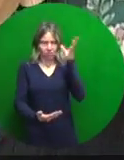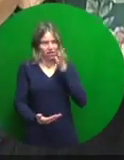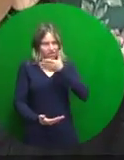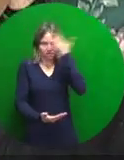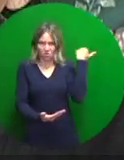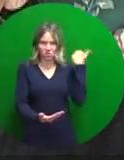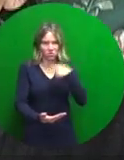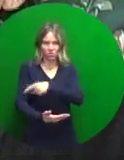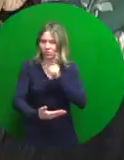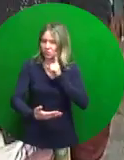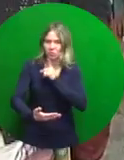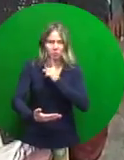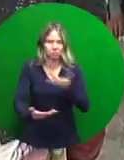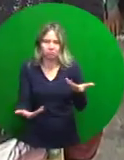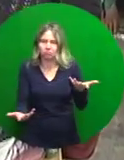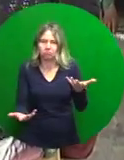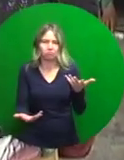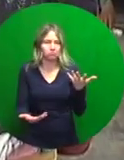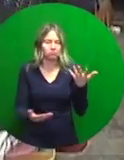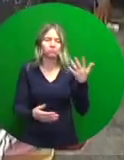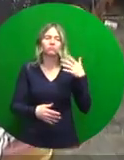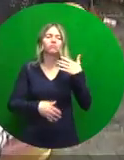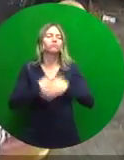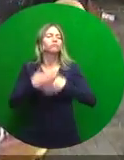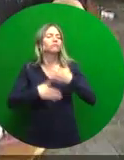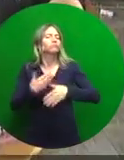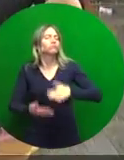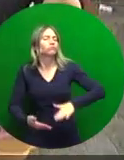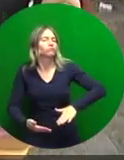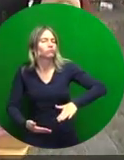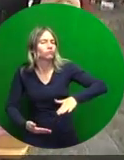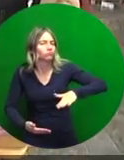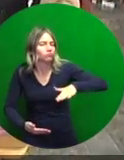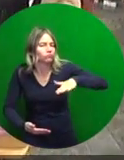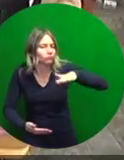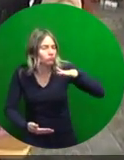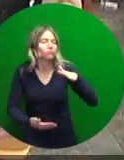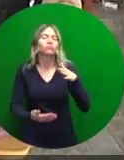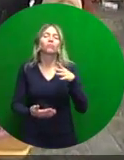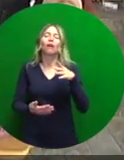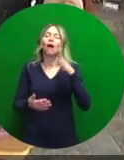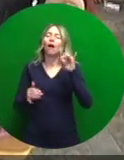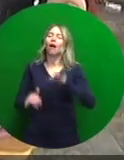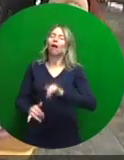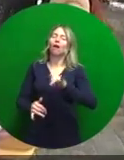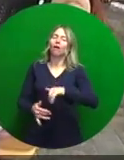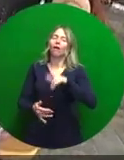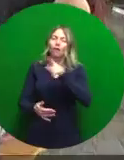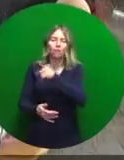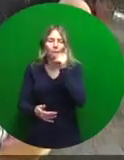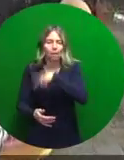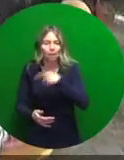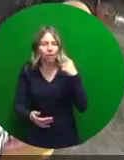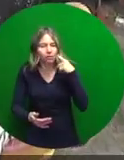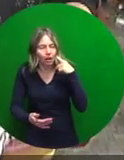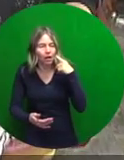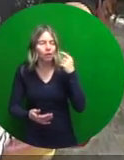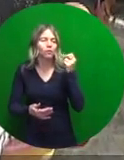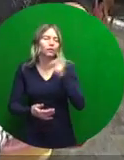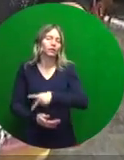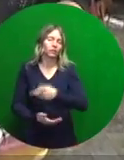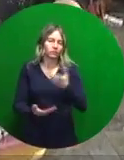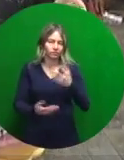they didn't know that she was deaf until she started getting older, and that she couldn't hear. Yeah.